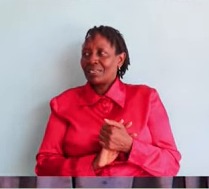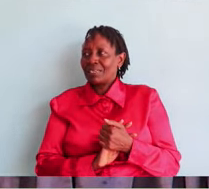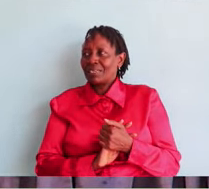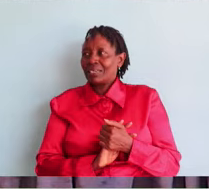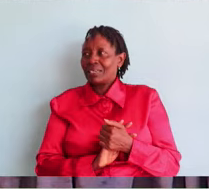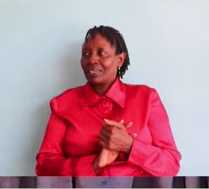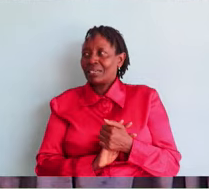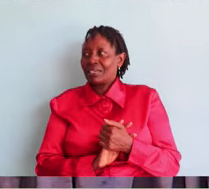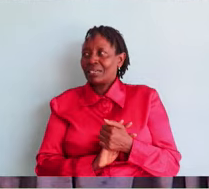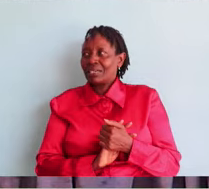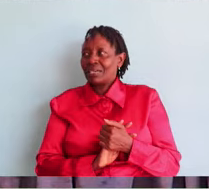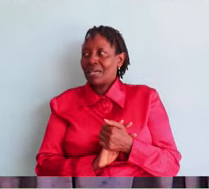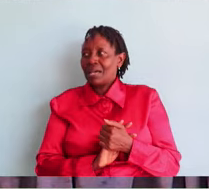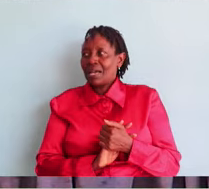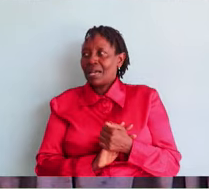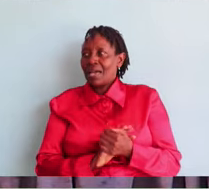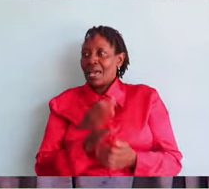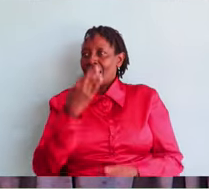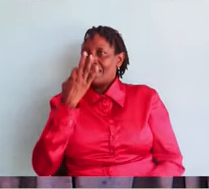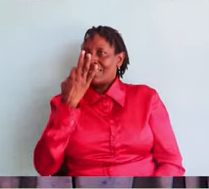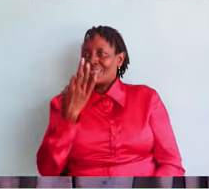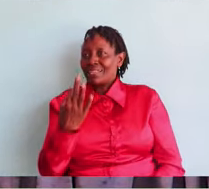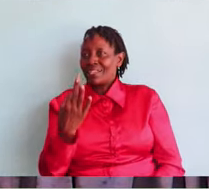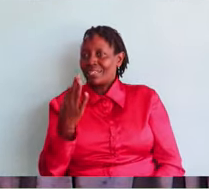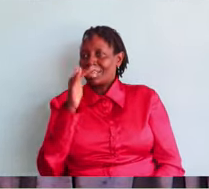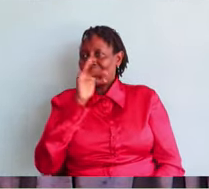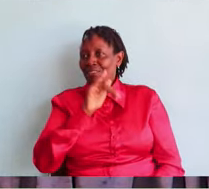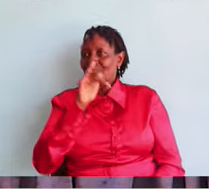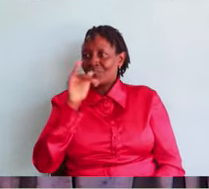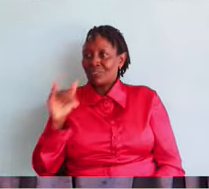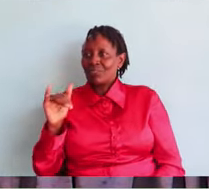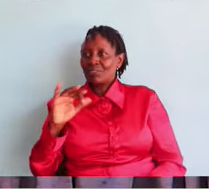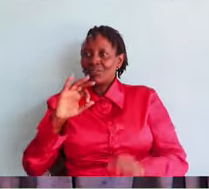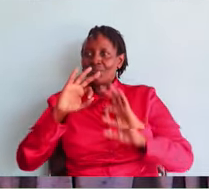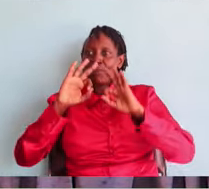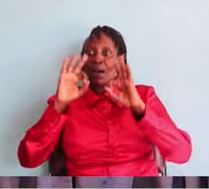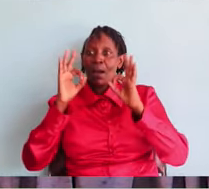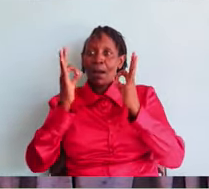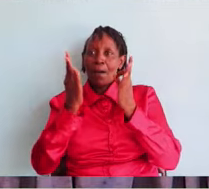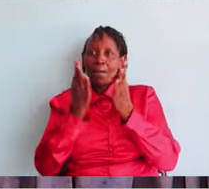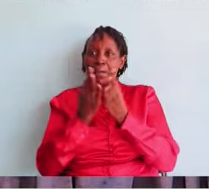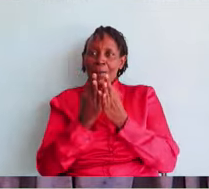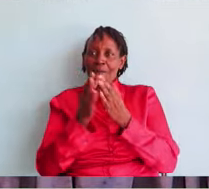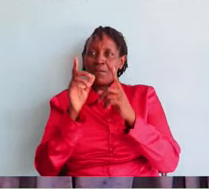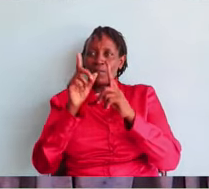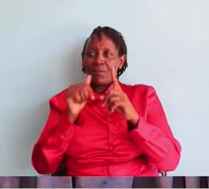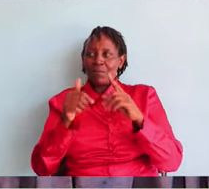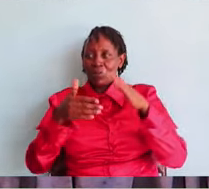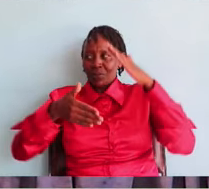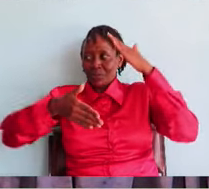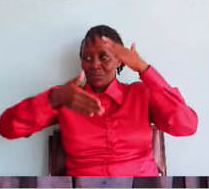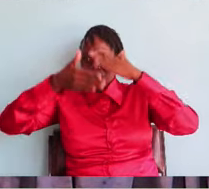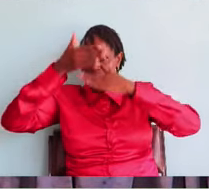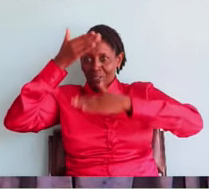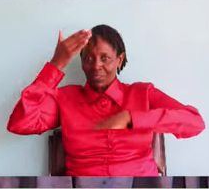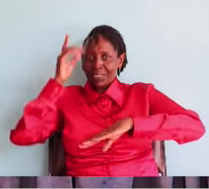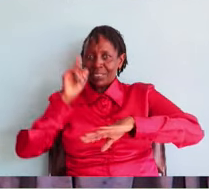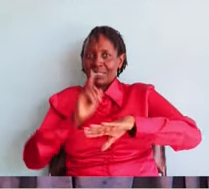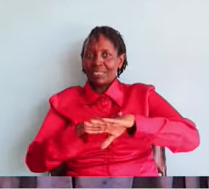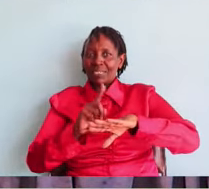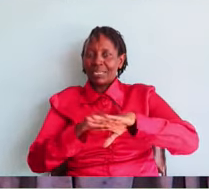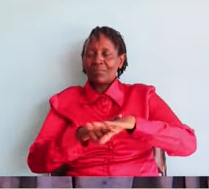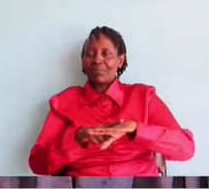And so 3 of those families, we had known them from university time, and then